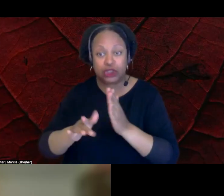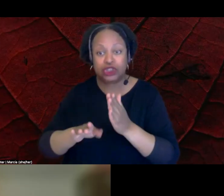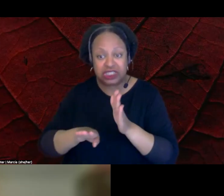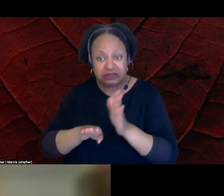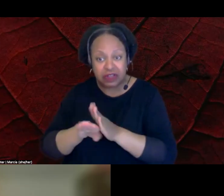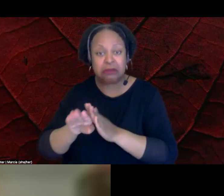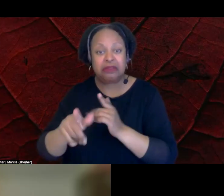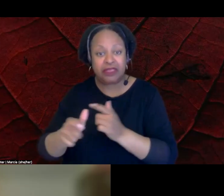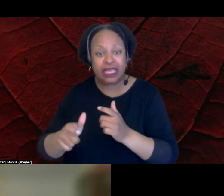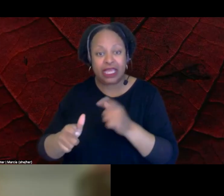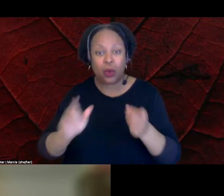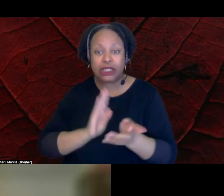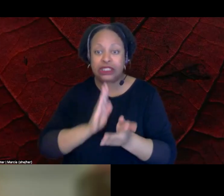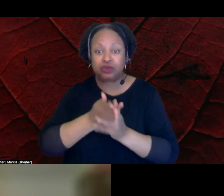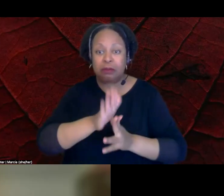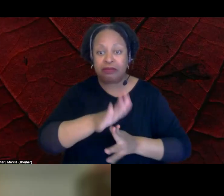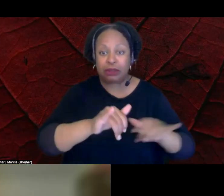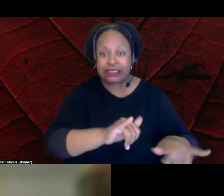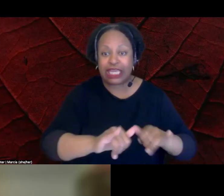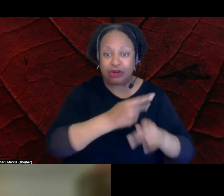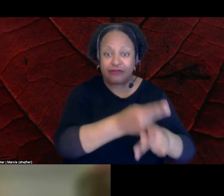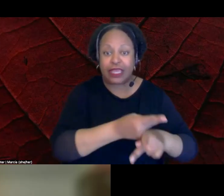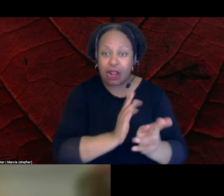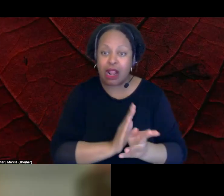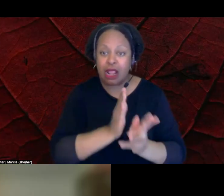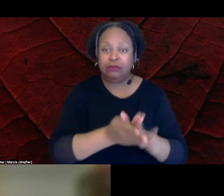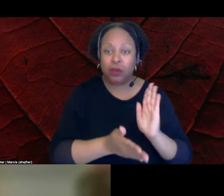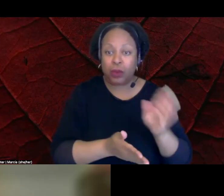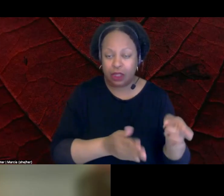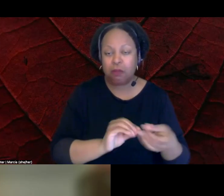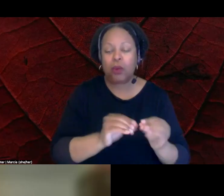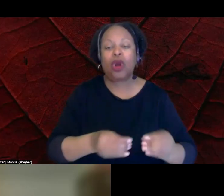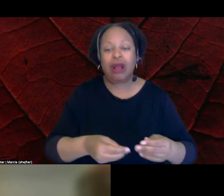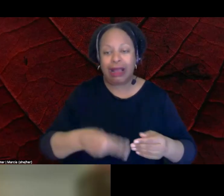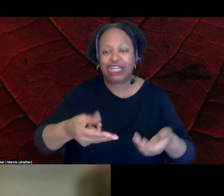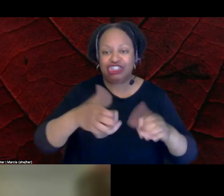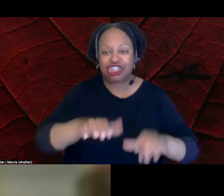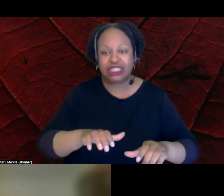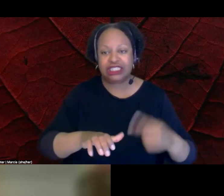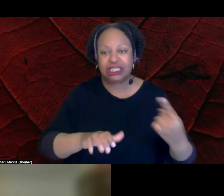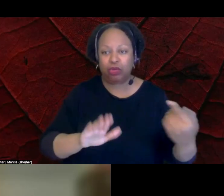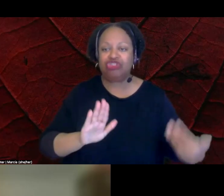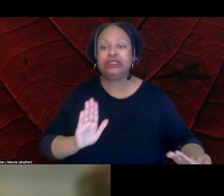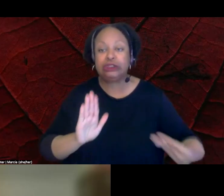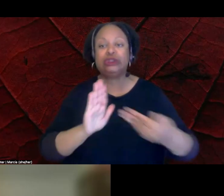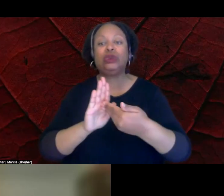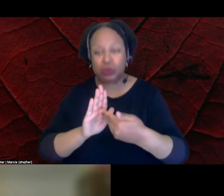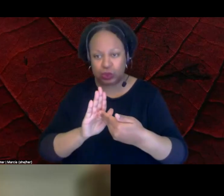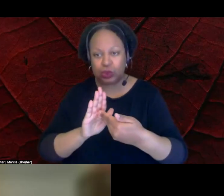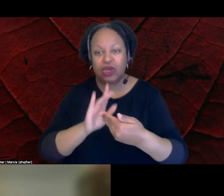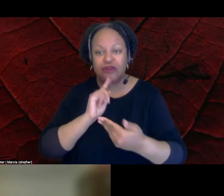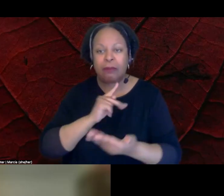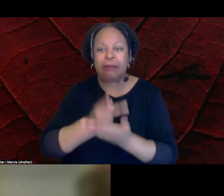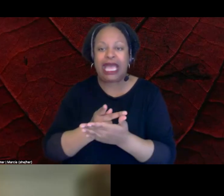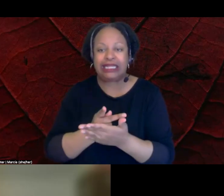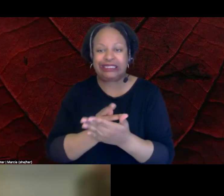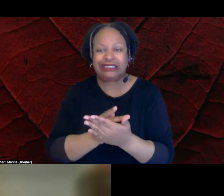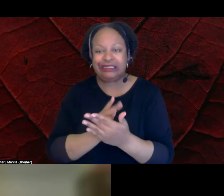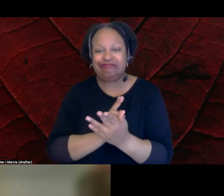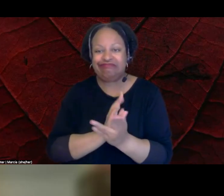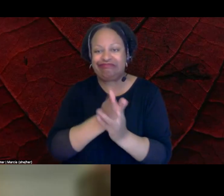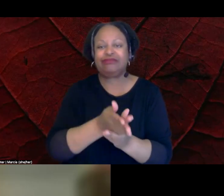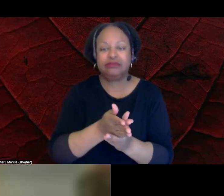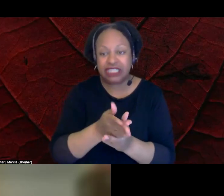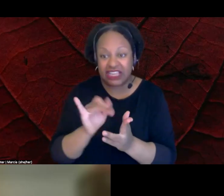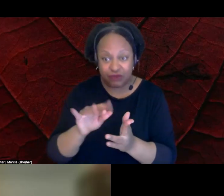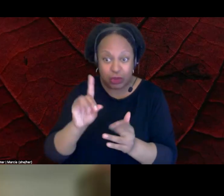to disrupt the standard of care, there's a much greater likelihood of somebody coming after you for patent infringement in that scenario, whether you have or